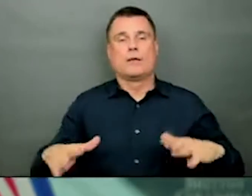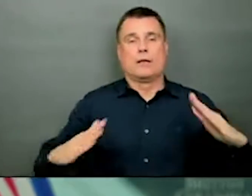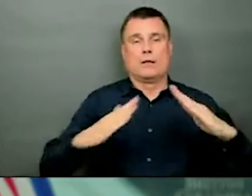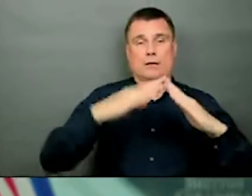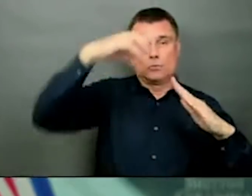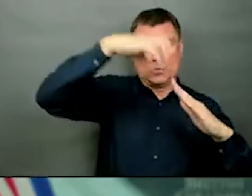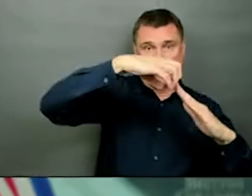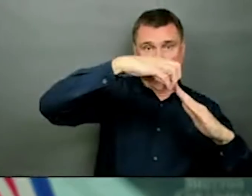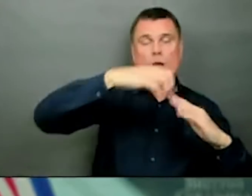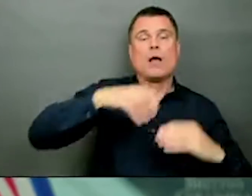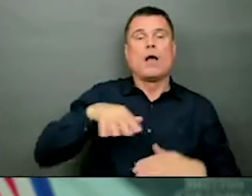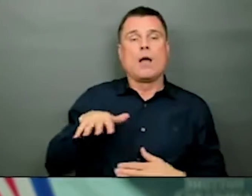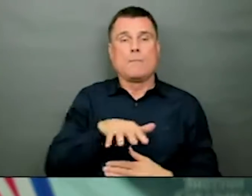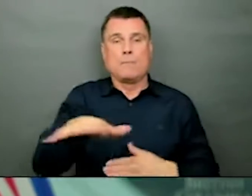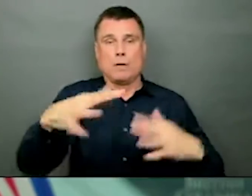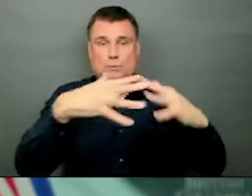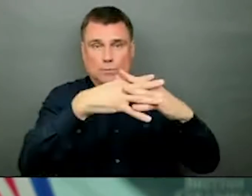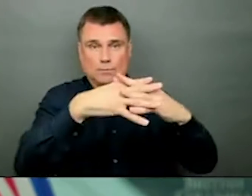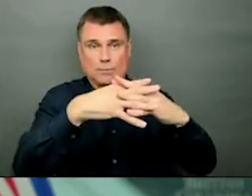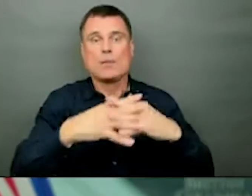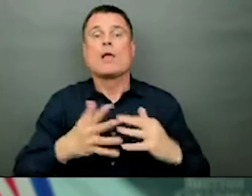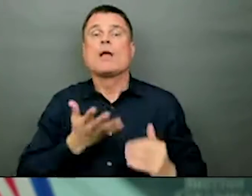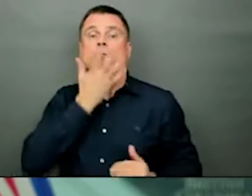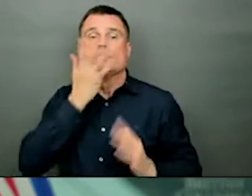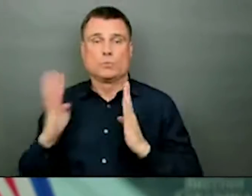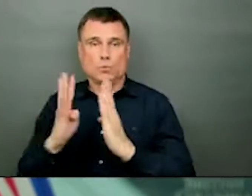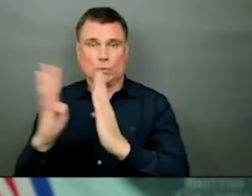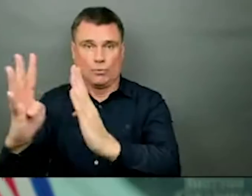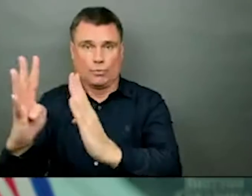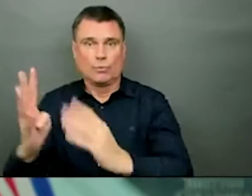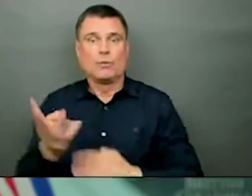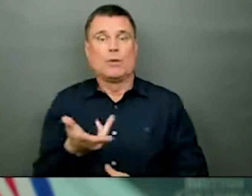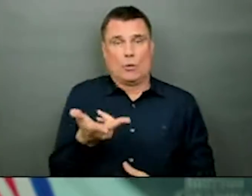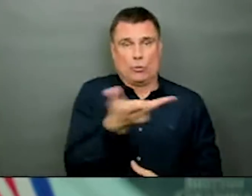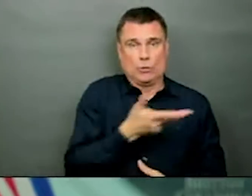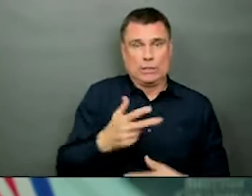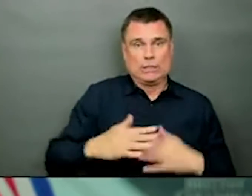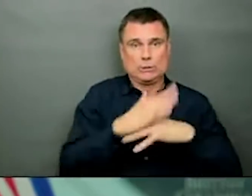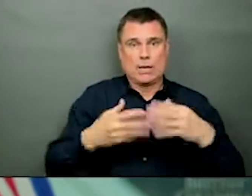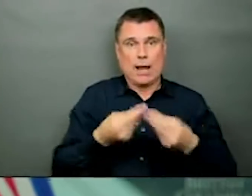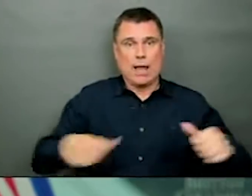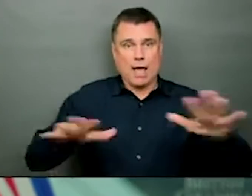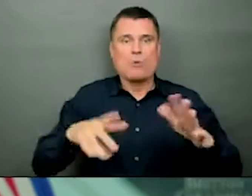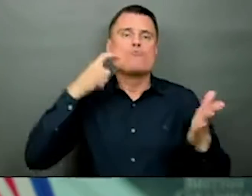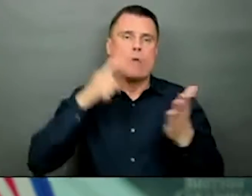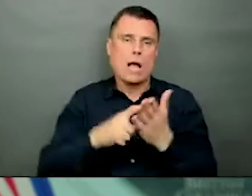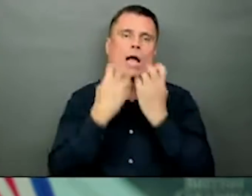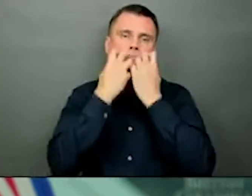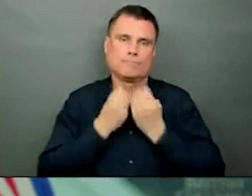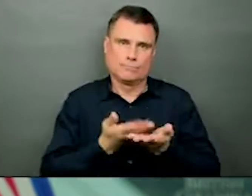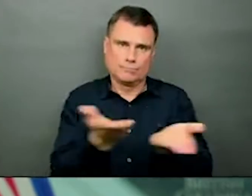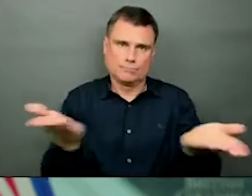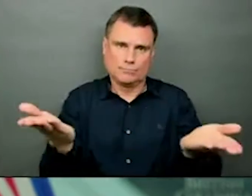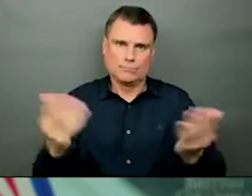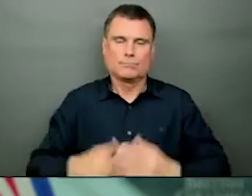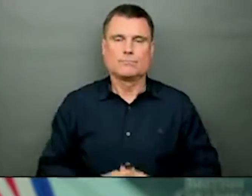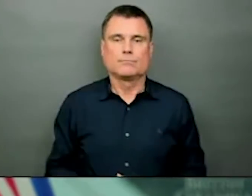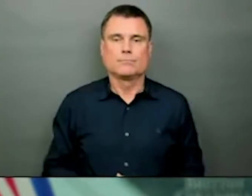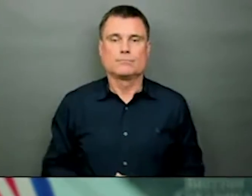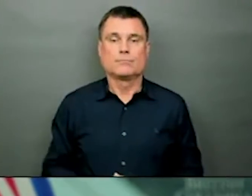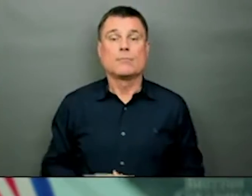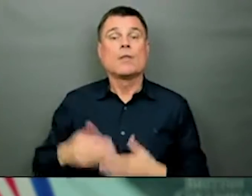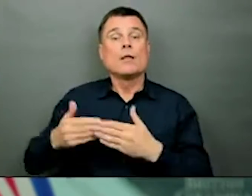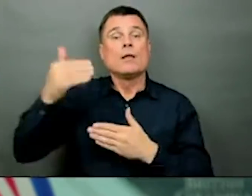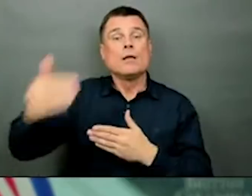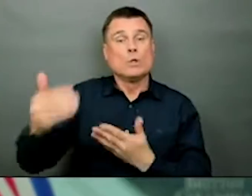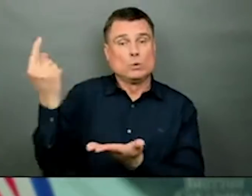be a written briefing on Monday at 3 o'clock, and then on Tuesday from Victoria, Dr. Bonnie Henry and